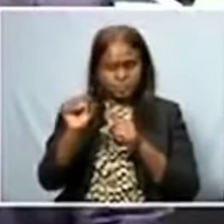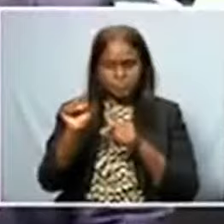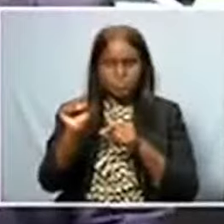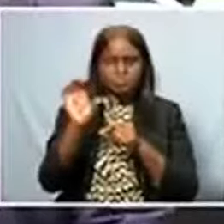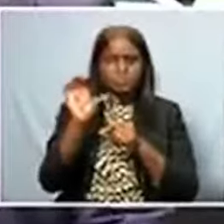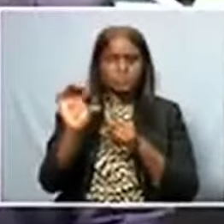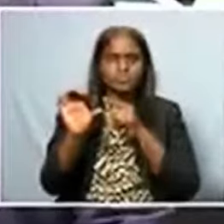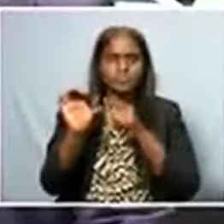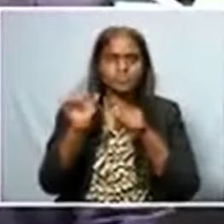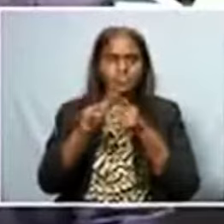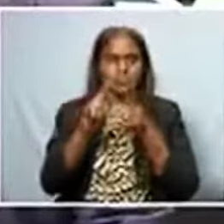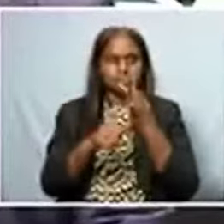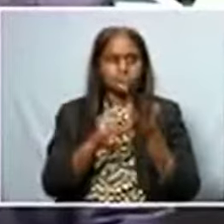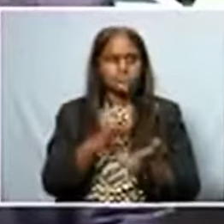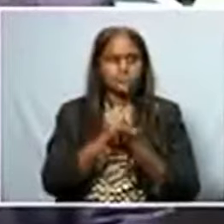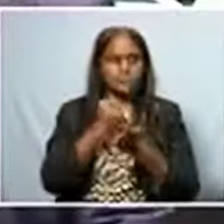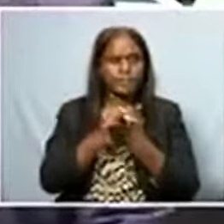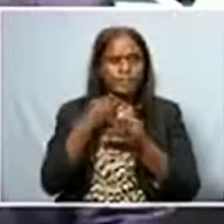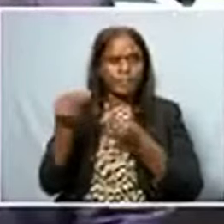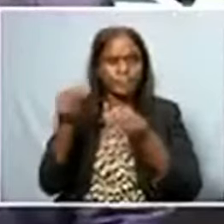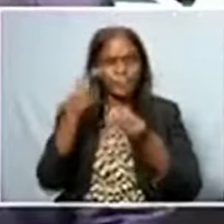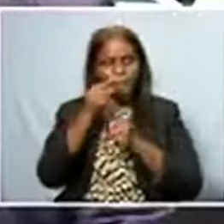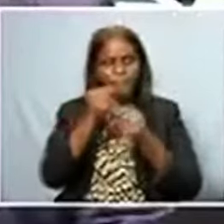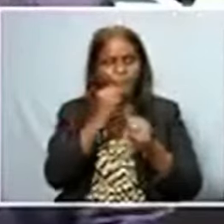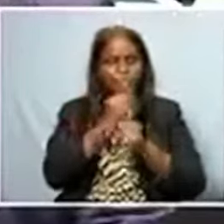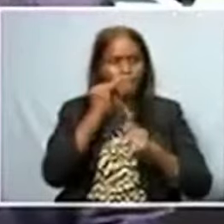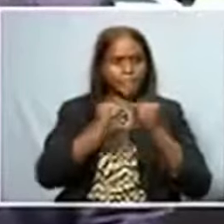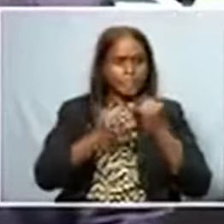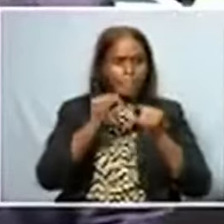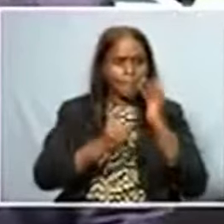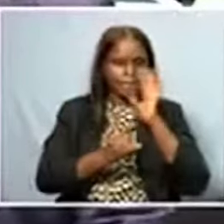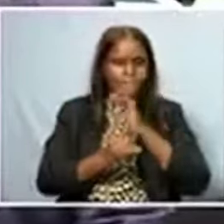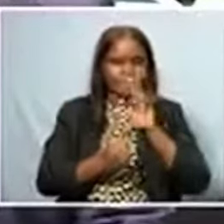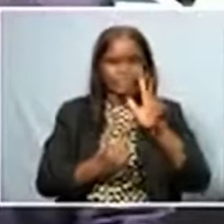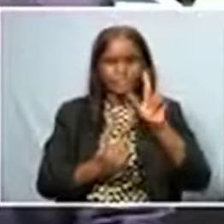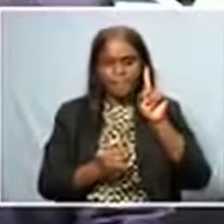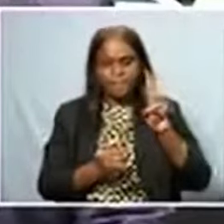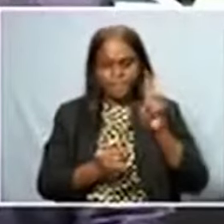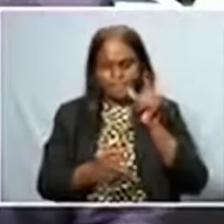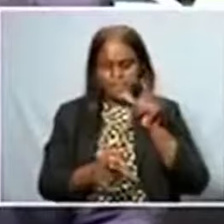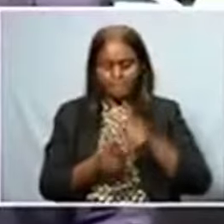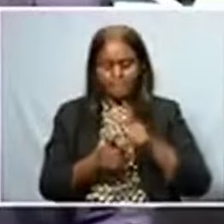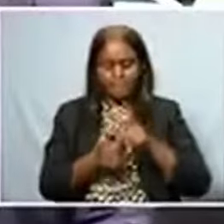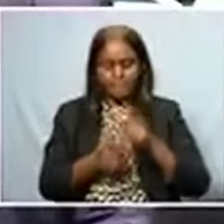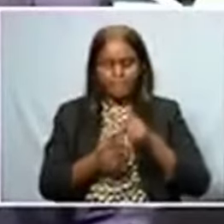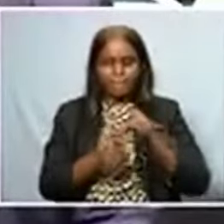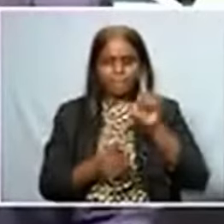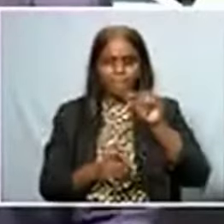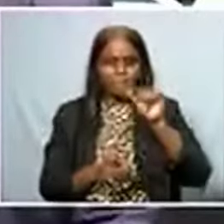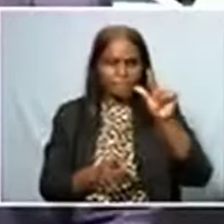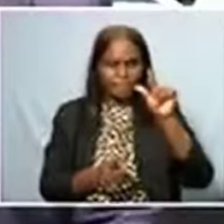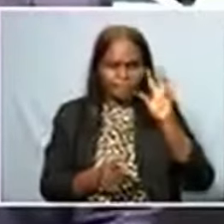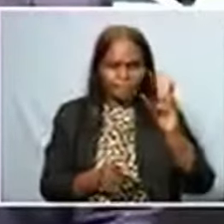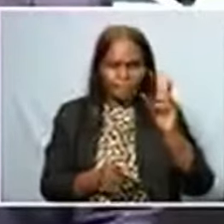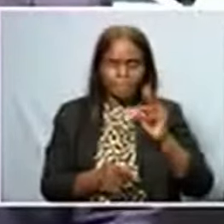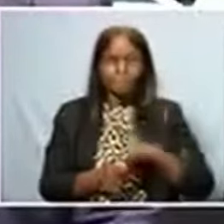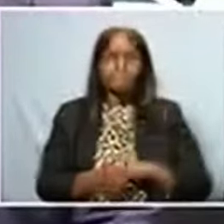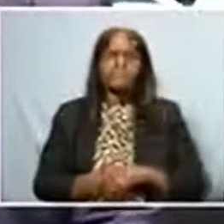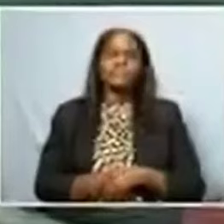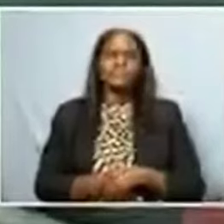Commission, to meet the expenditure for the year ending 31st December 2026.